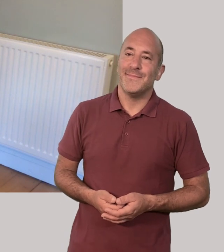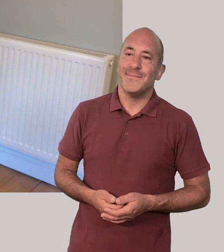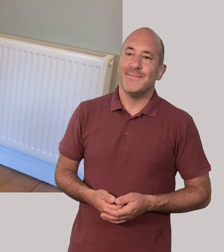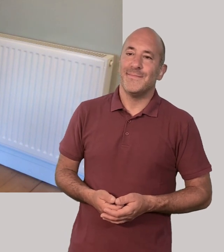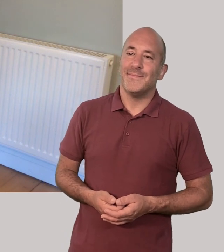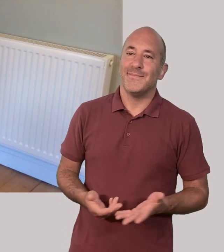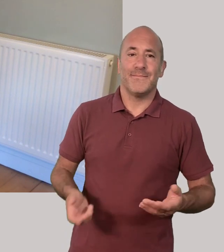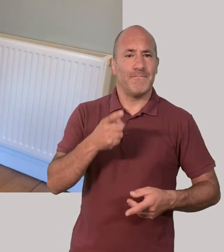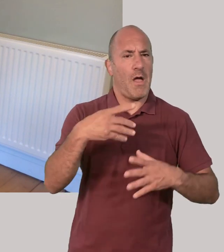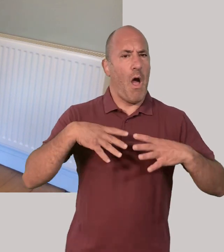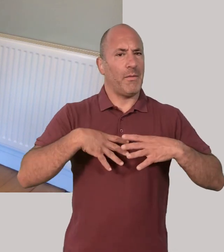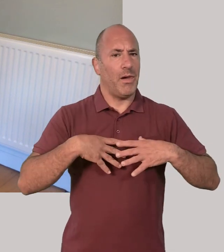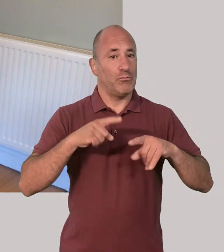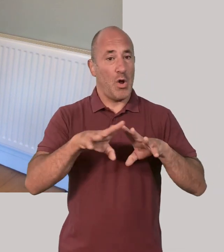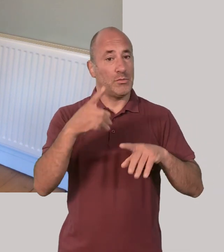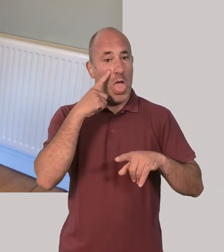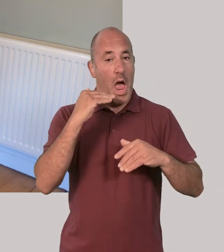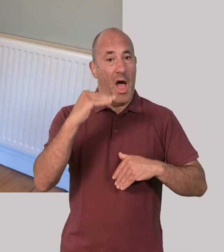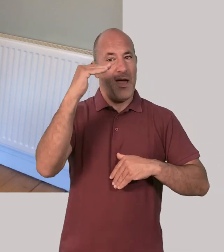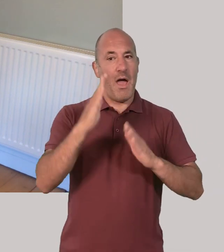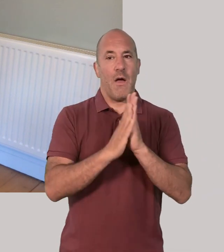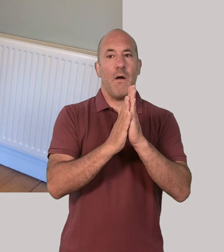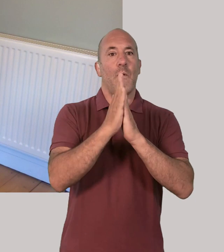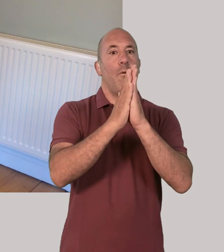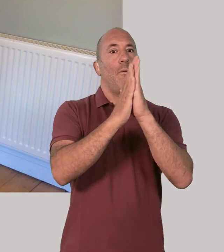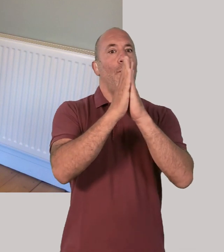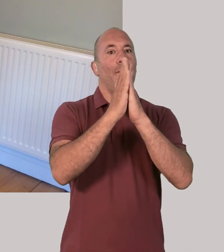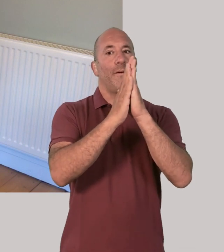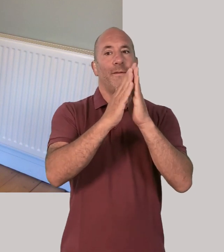Now if it feels comfortable for you, you can go a little bit higher.